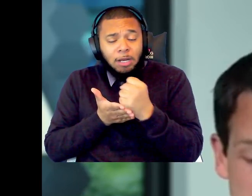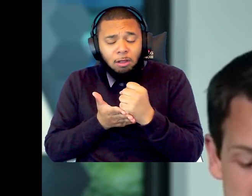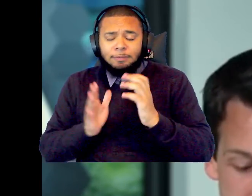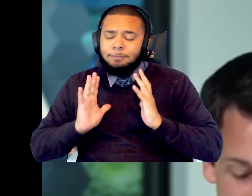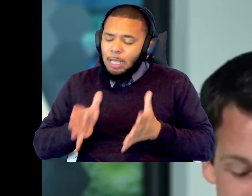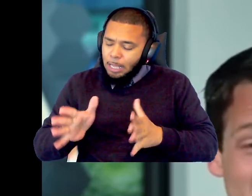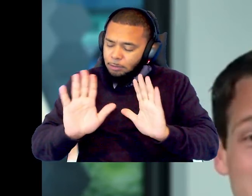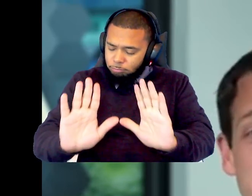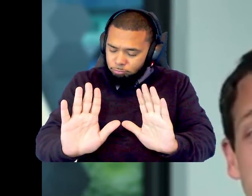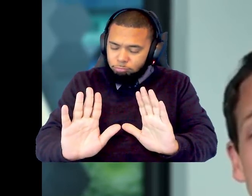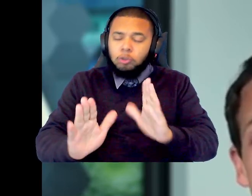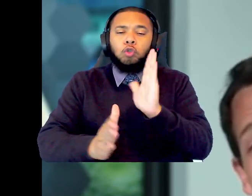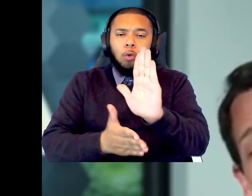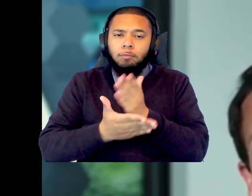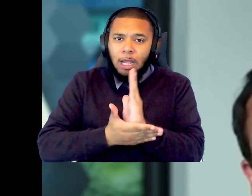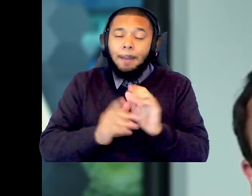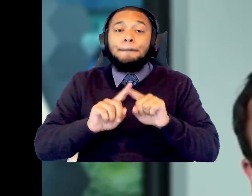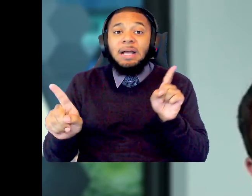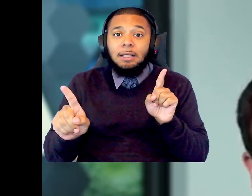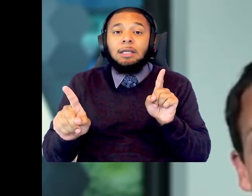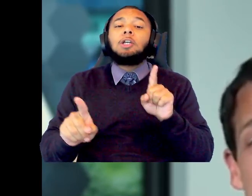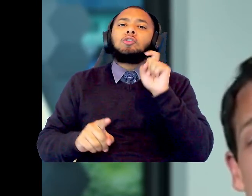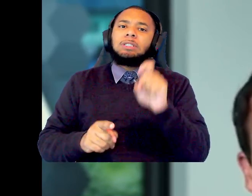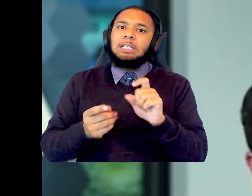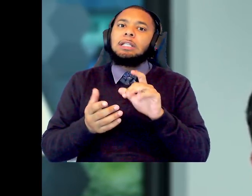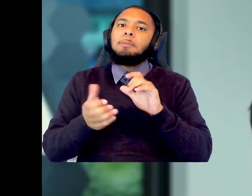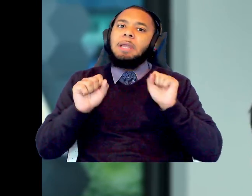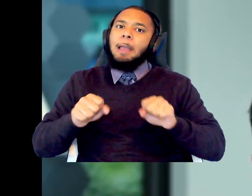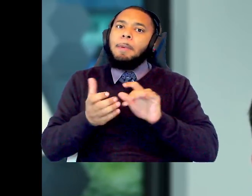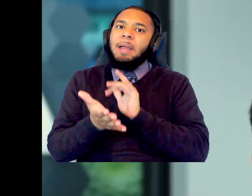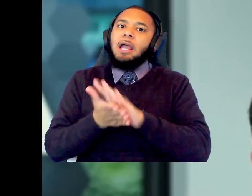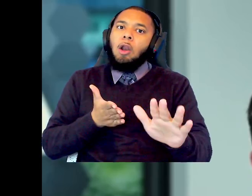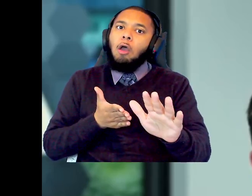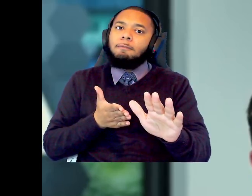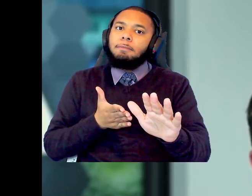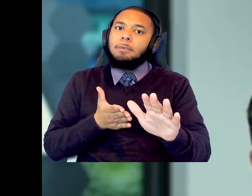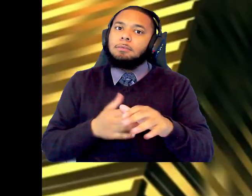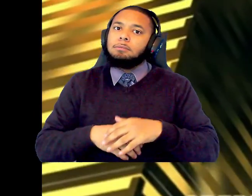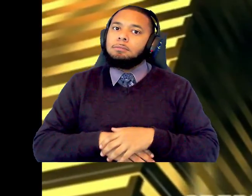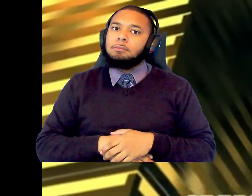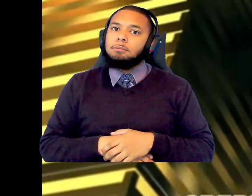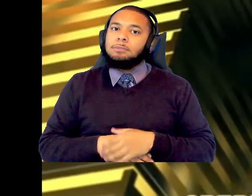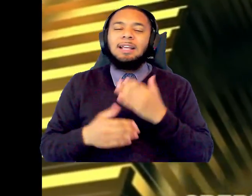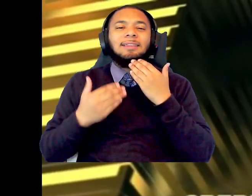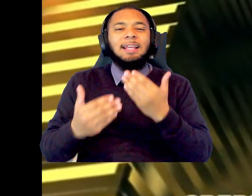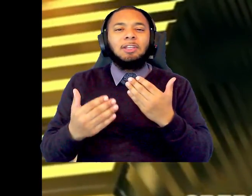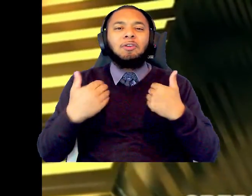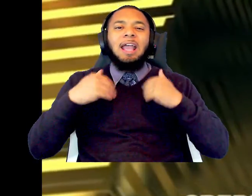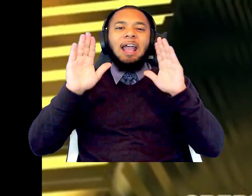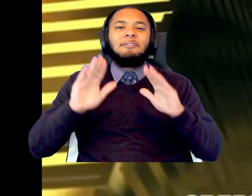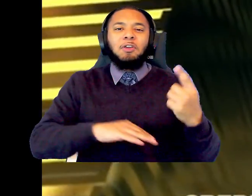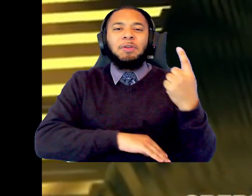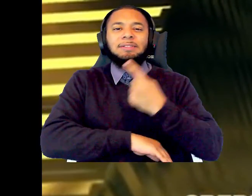cards, but you got to be able to pay them off. Thanks for watching. Have a great day.